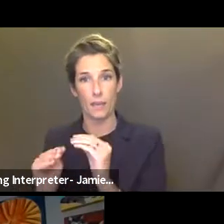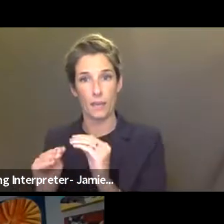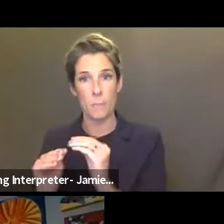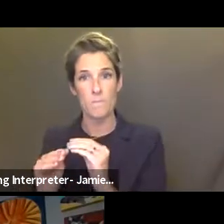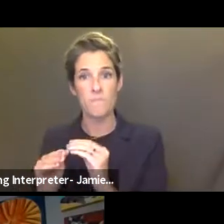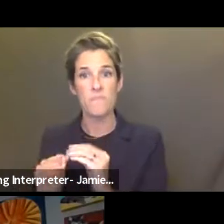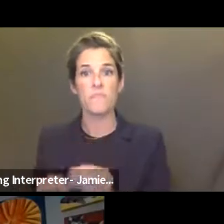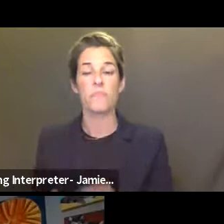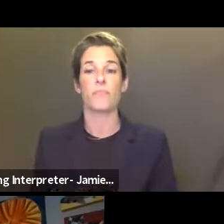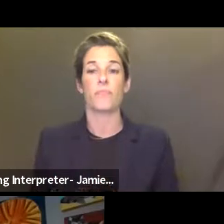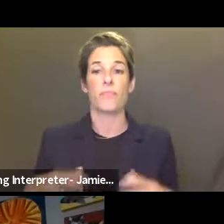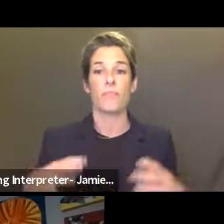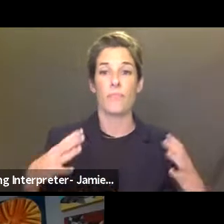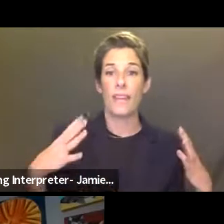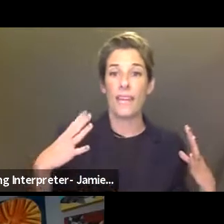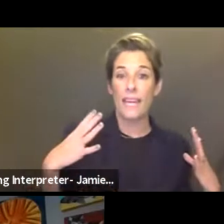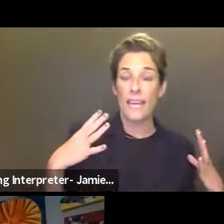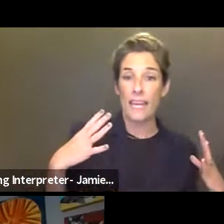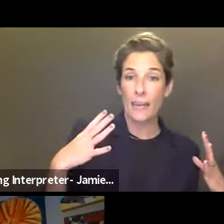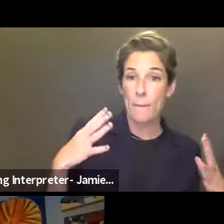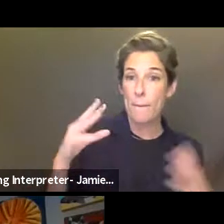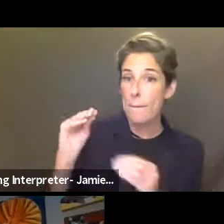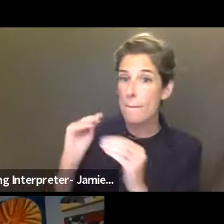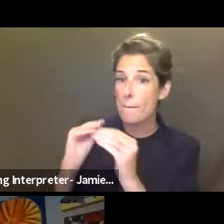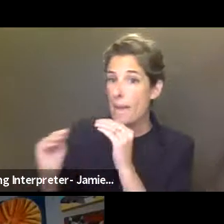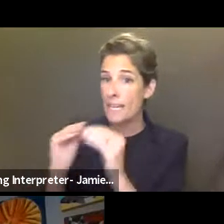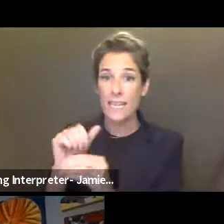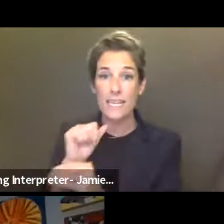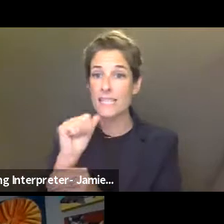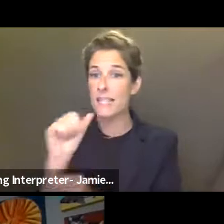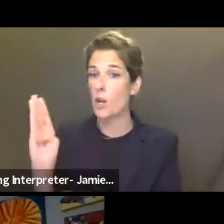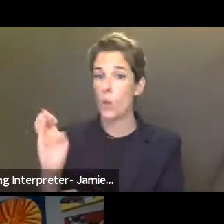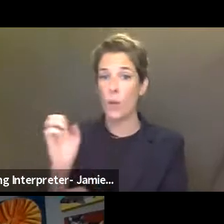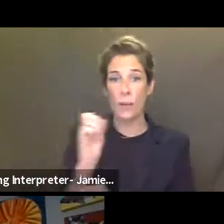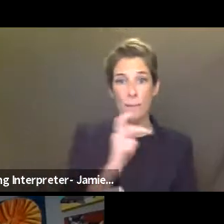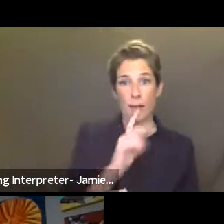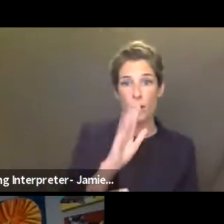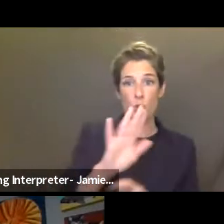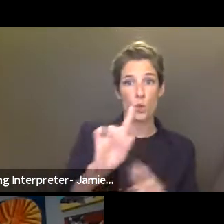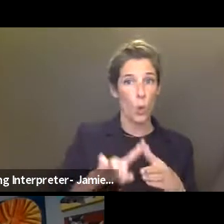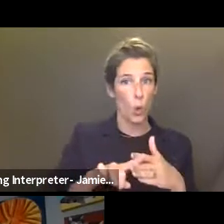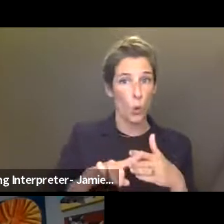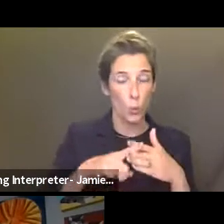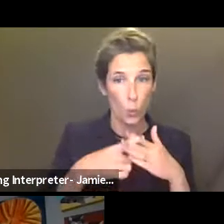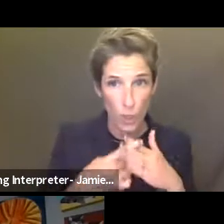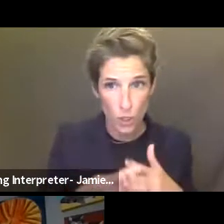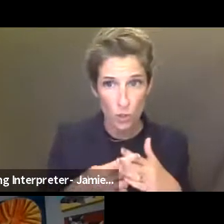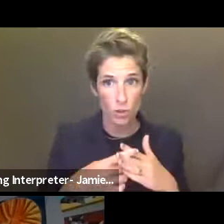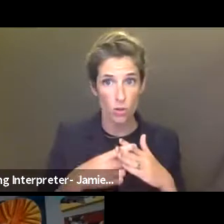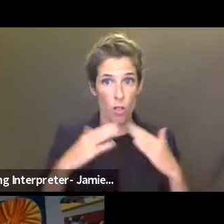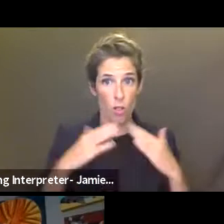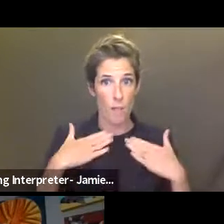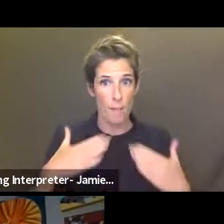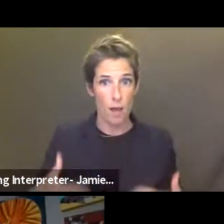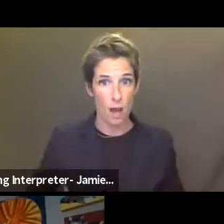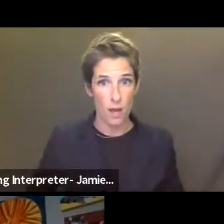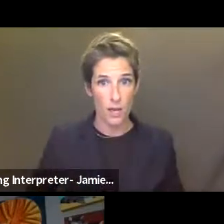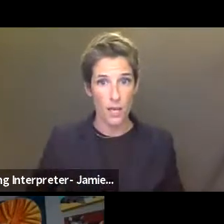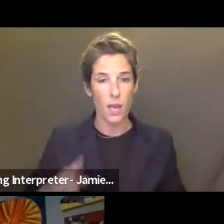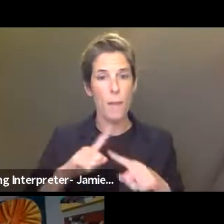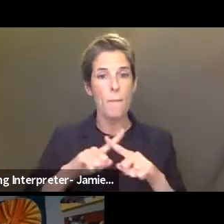of yourself, where the wound may or may not be there anymore, but you are no longer who you once